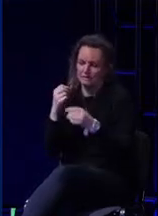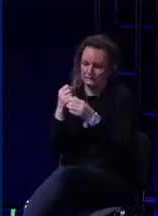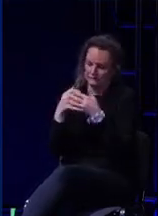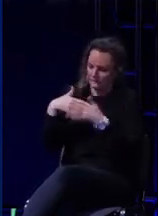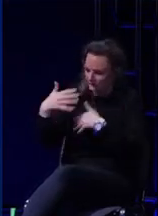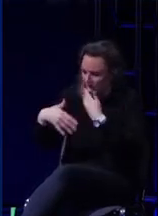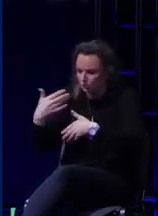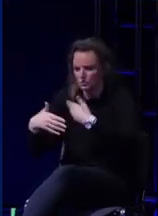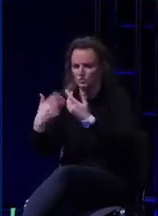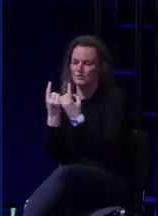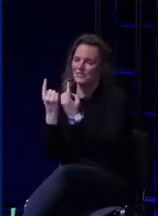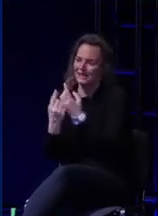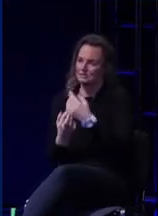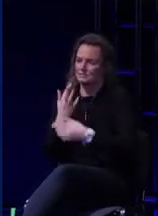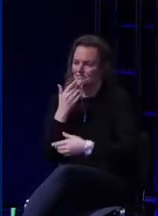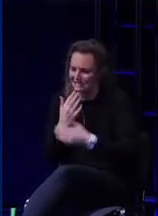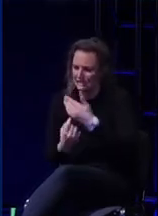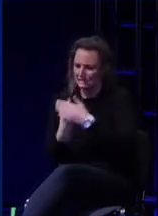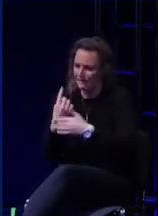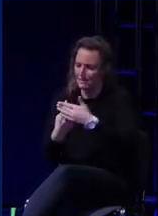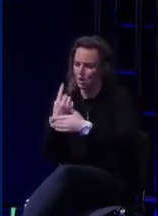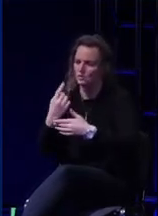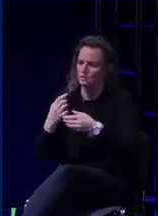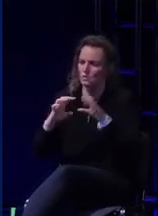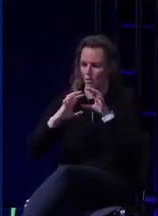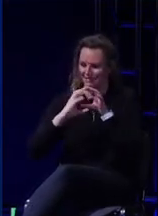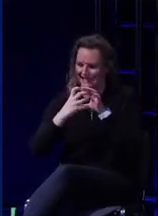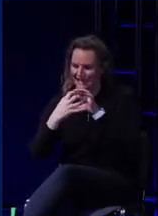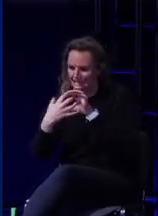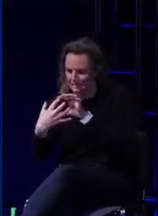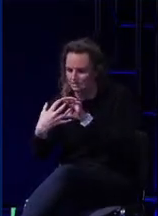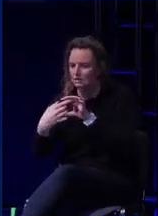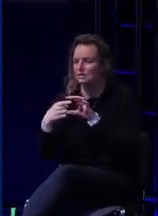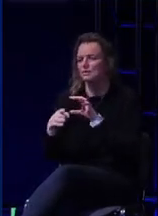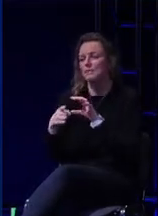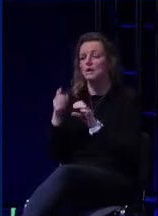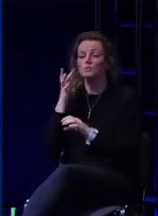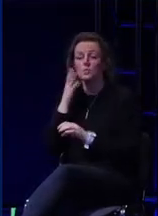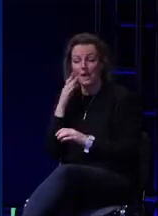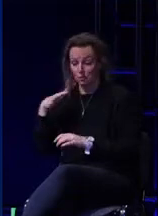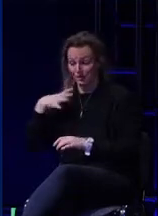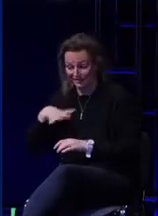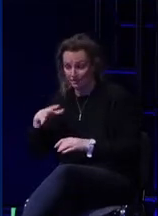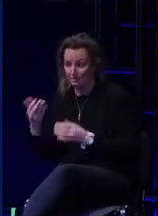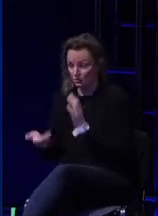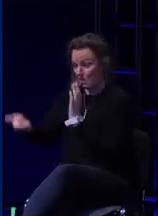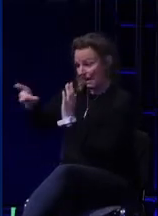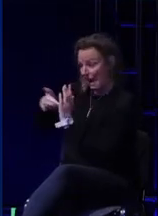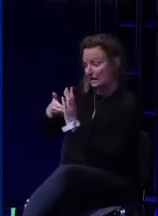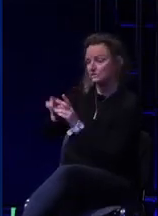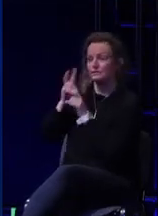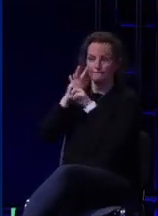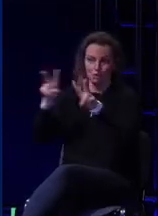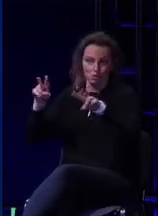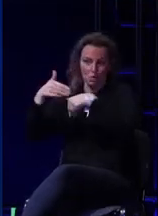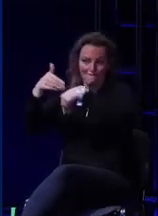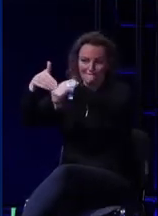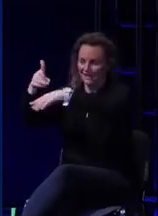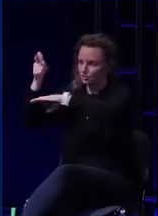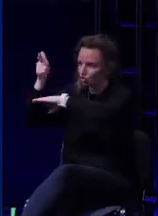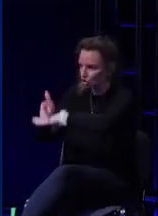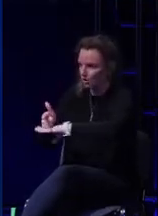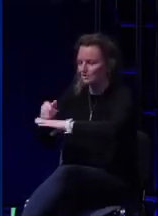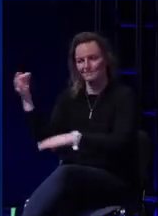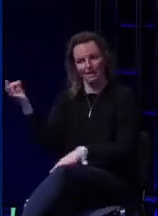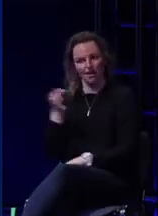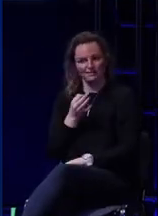amazing. So we shot with that, and then whenever we had to do a VFX shot, the VFX department did say, "Can you please not shoot on